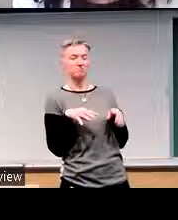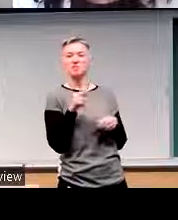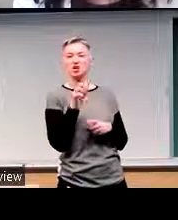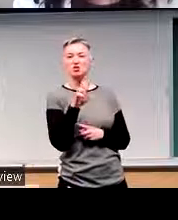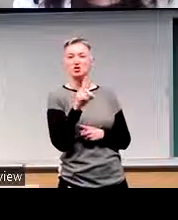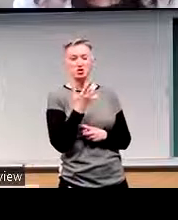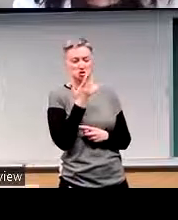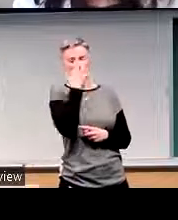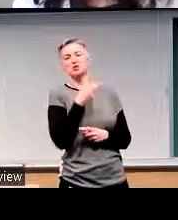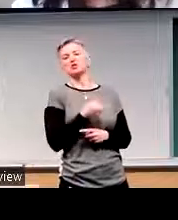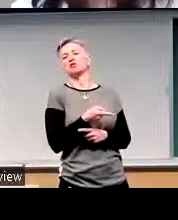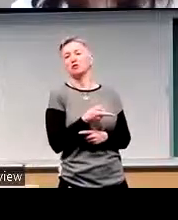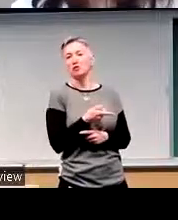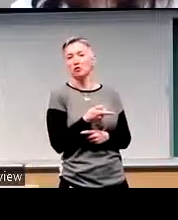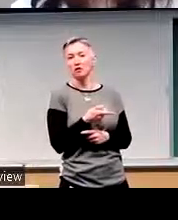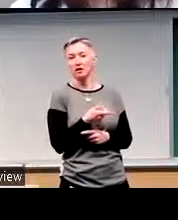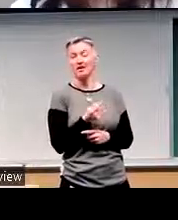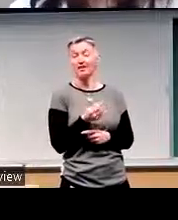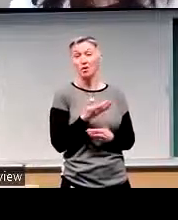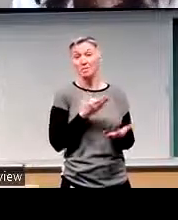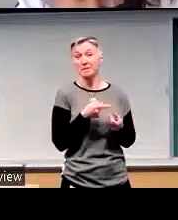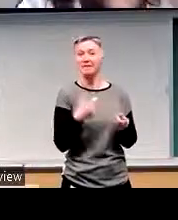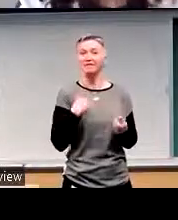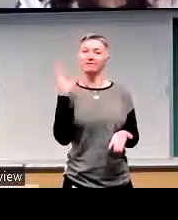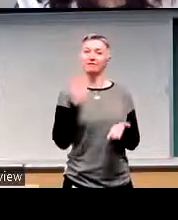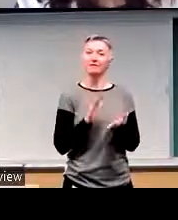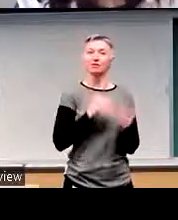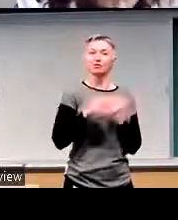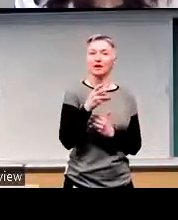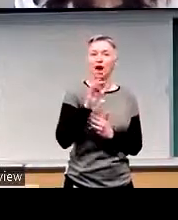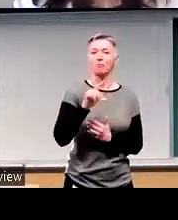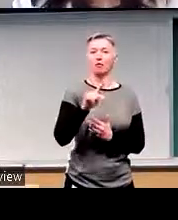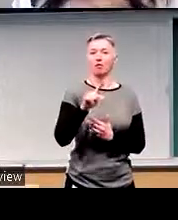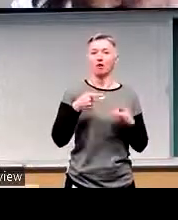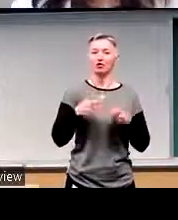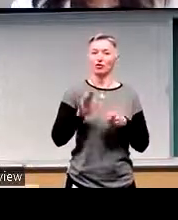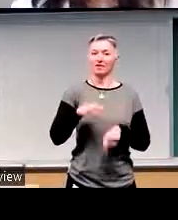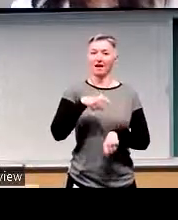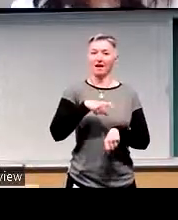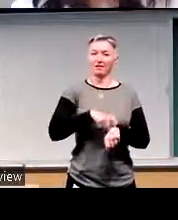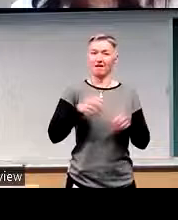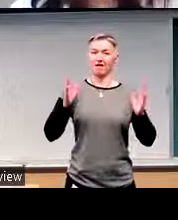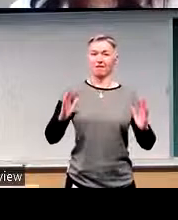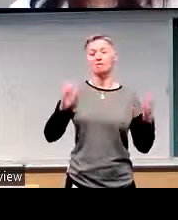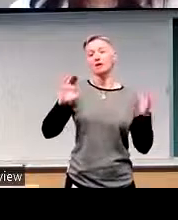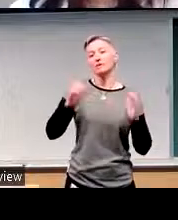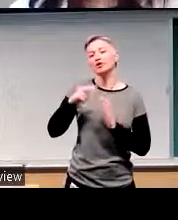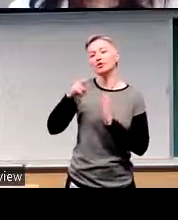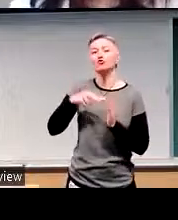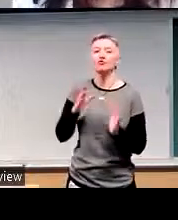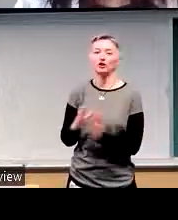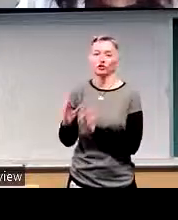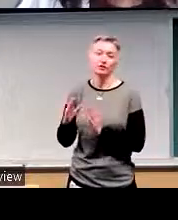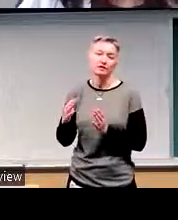not have as much social currency, during that life stage than readers would have at other